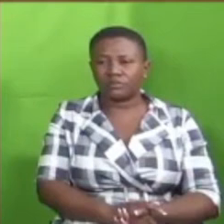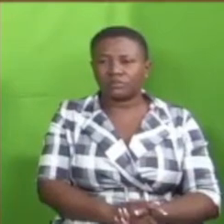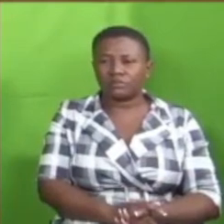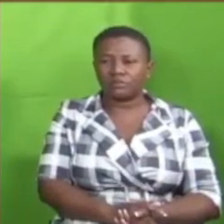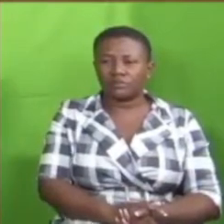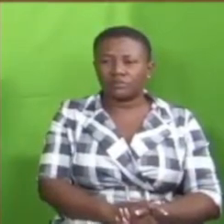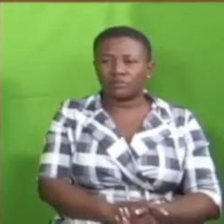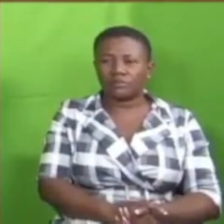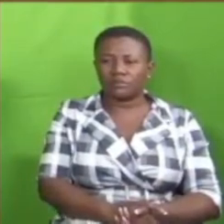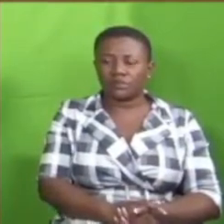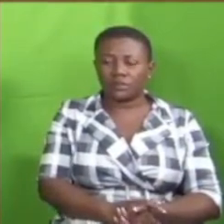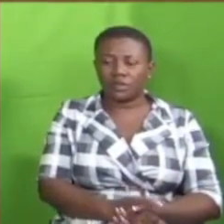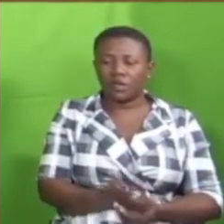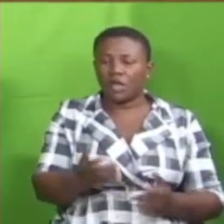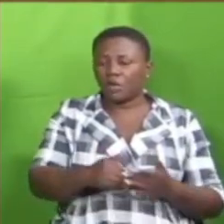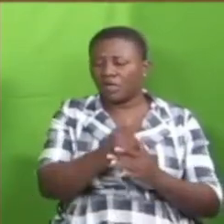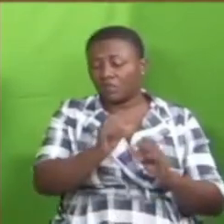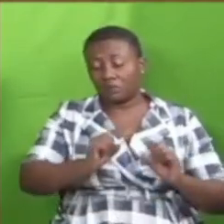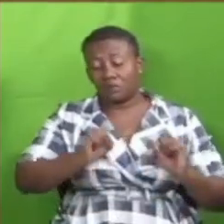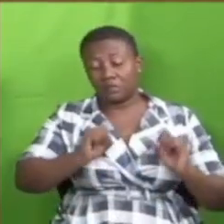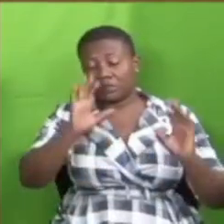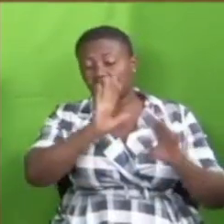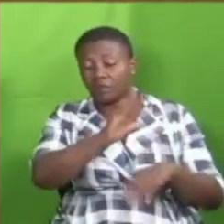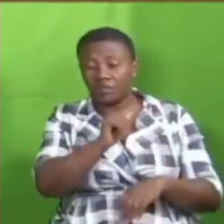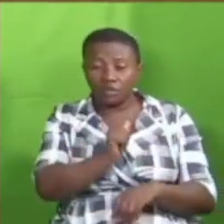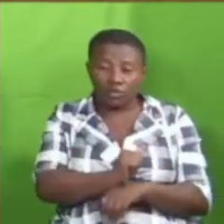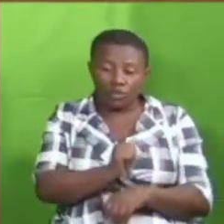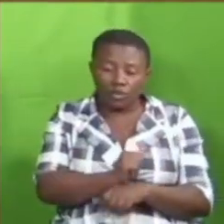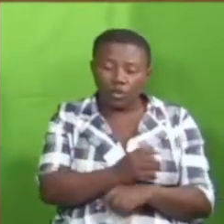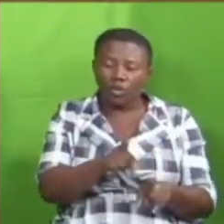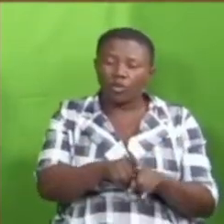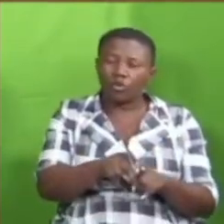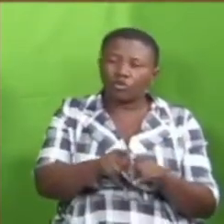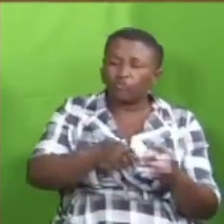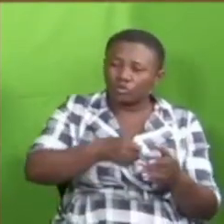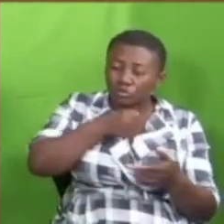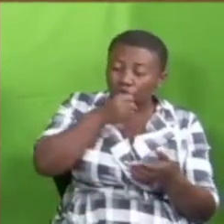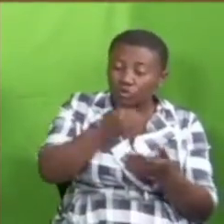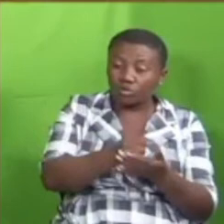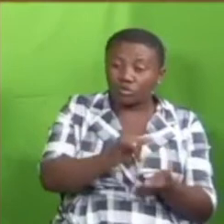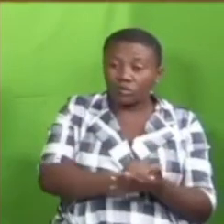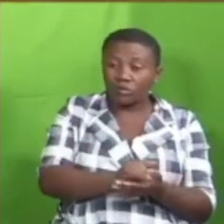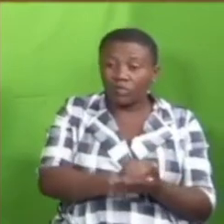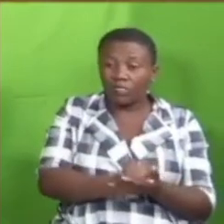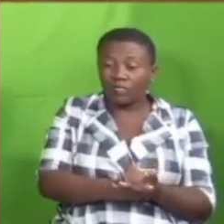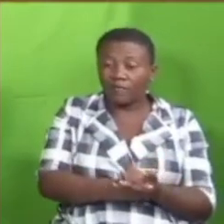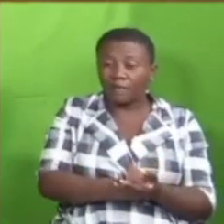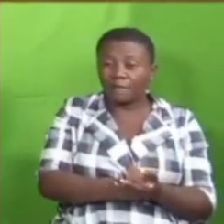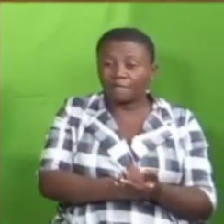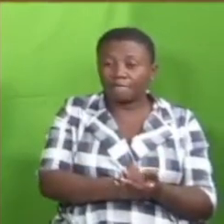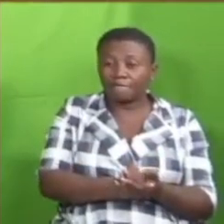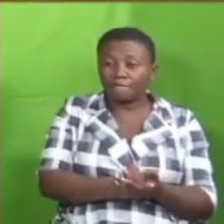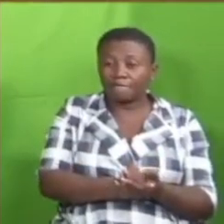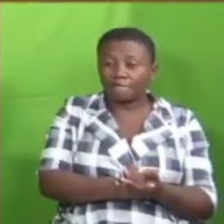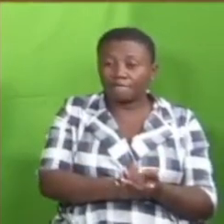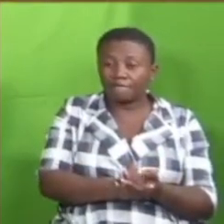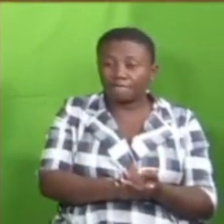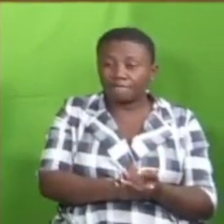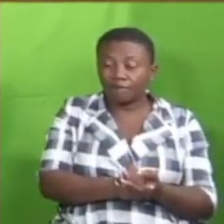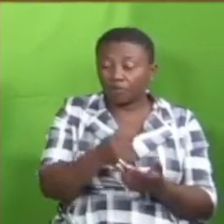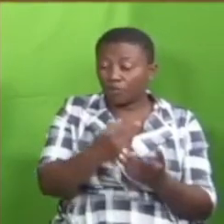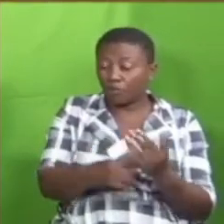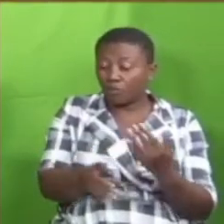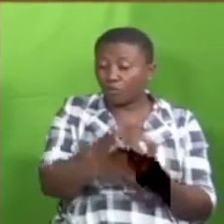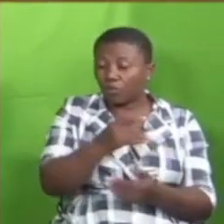He was dedicated to his work and ensured that until he accomplished that which he has